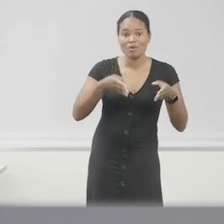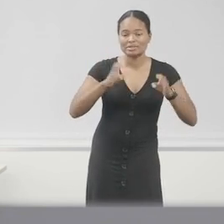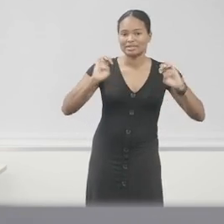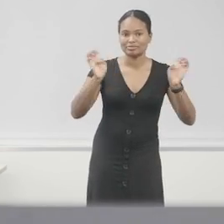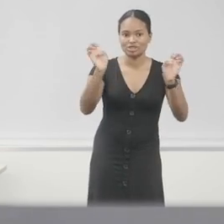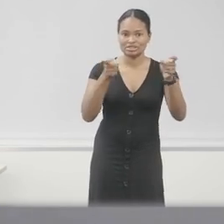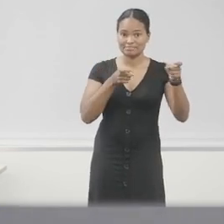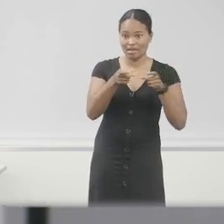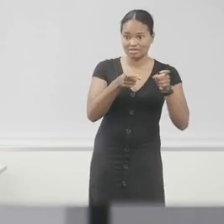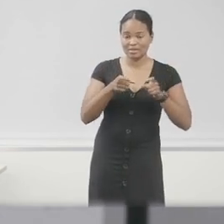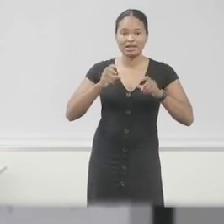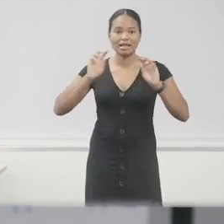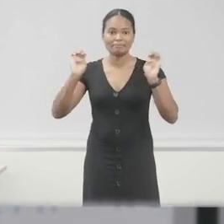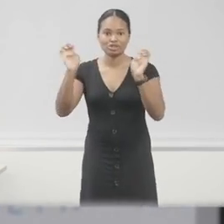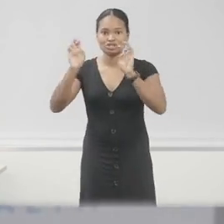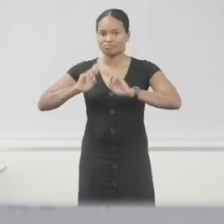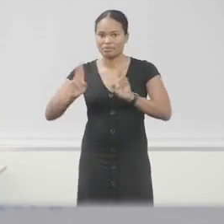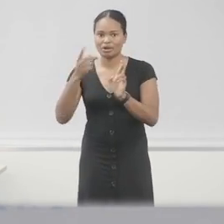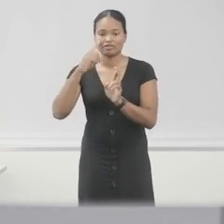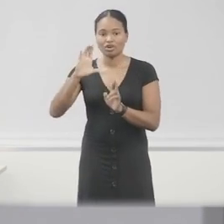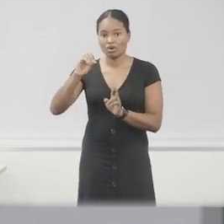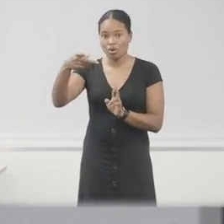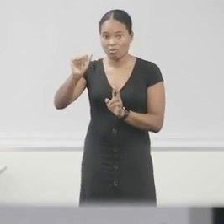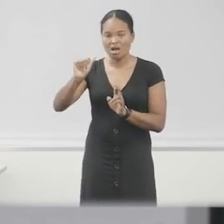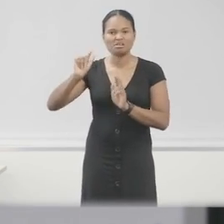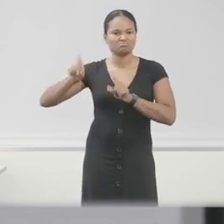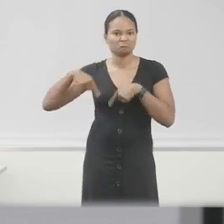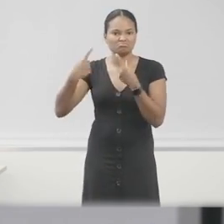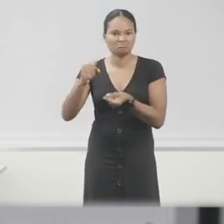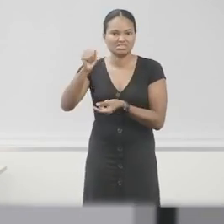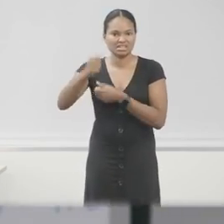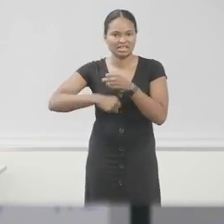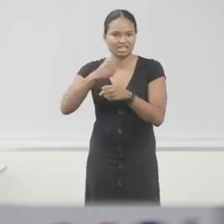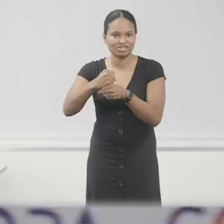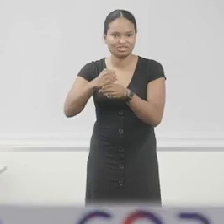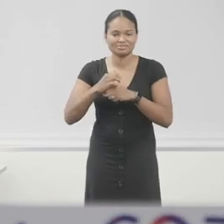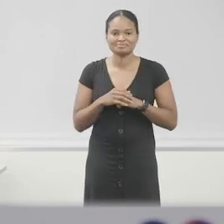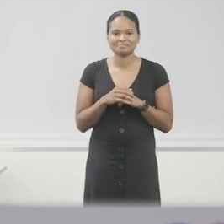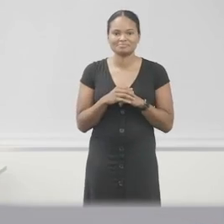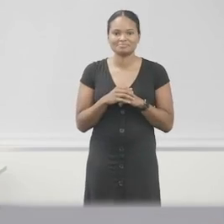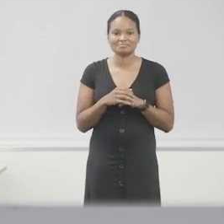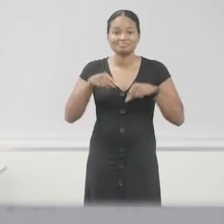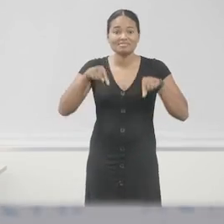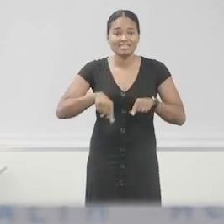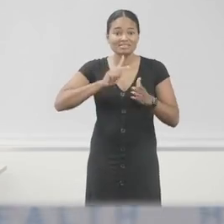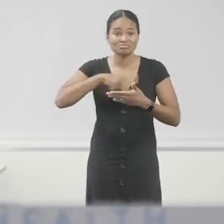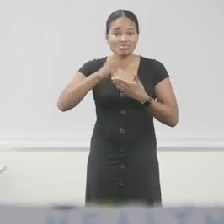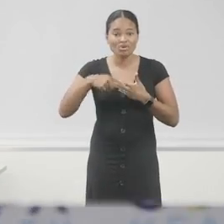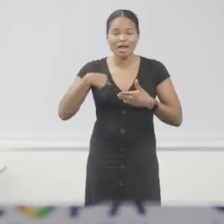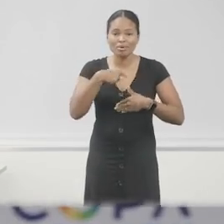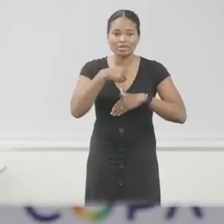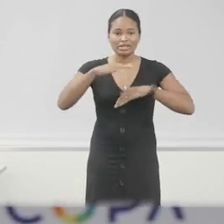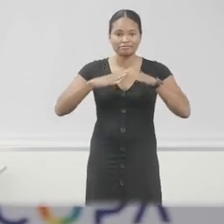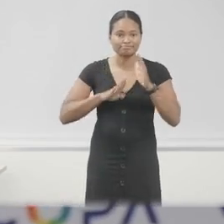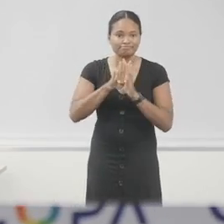emergency preparedness with Copa for about 10 years. We think that we put together a program today that is